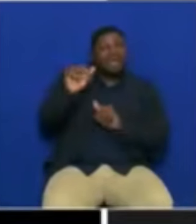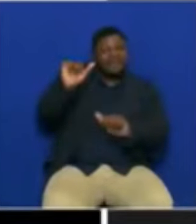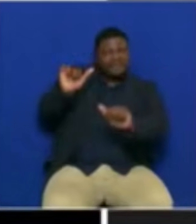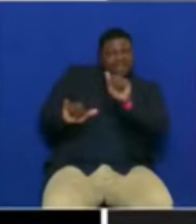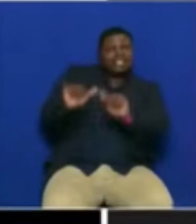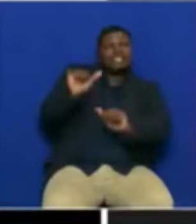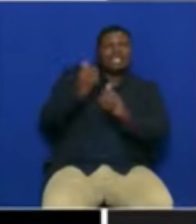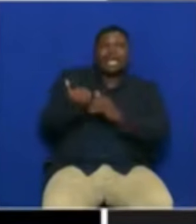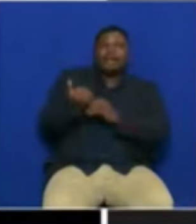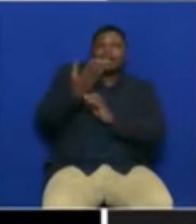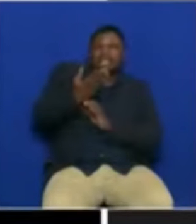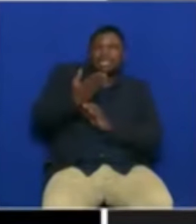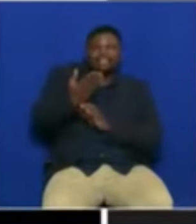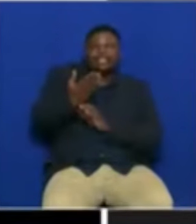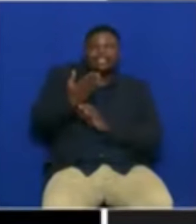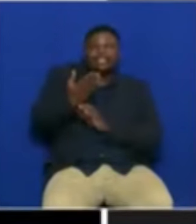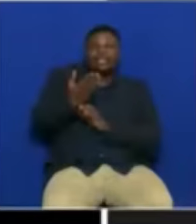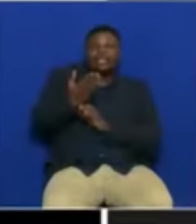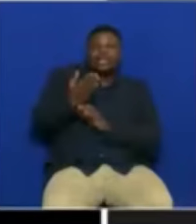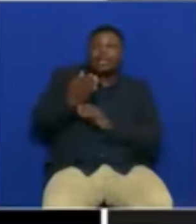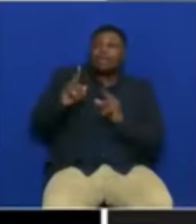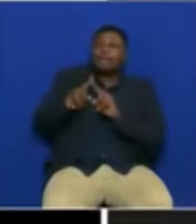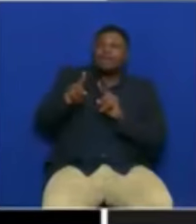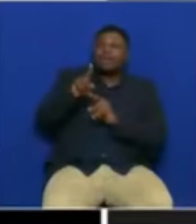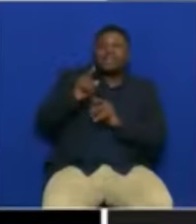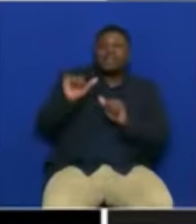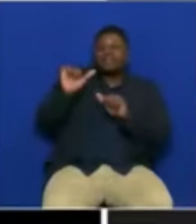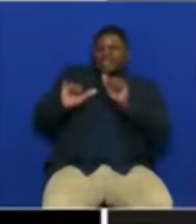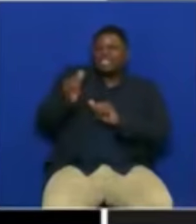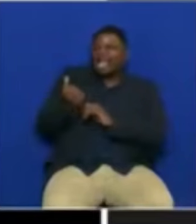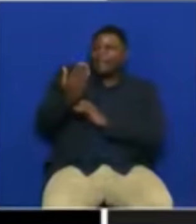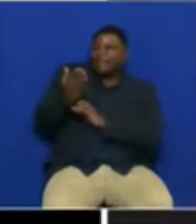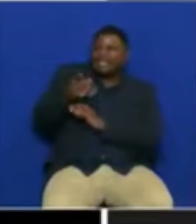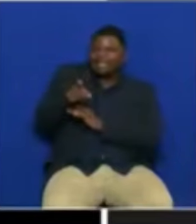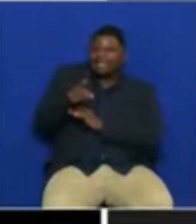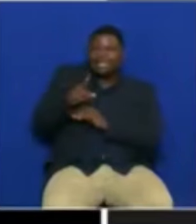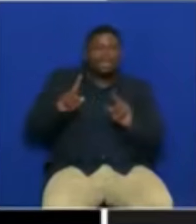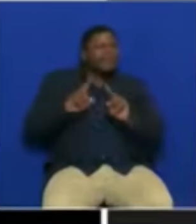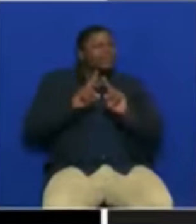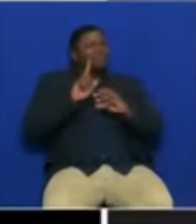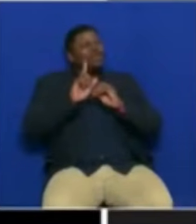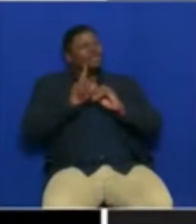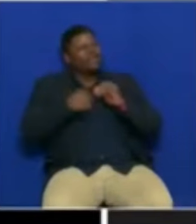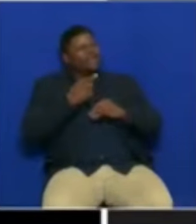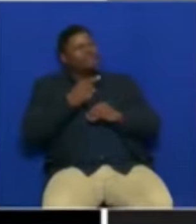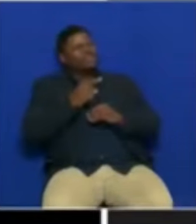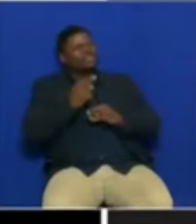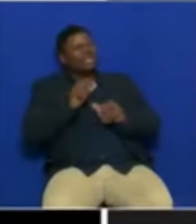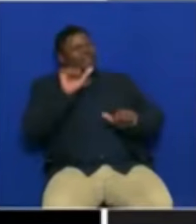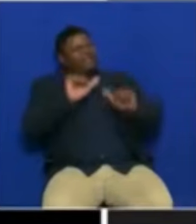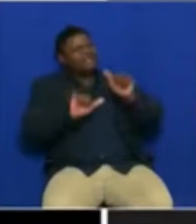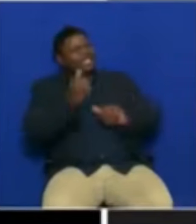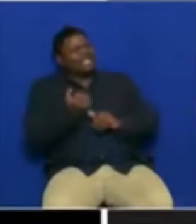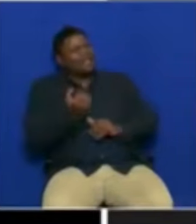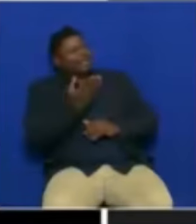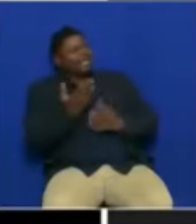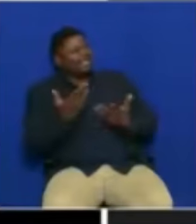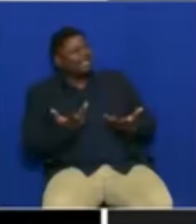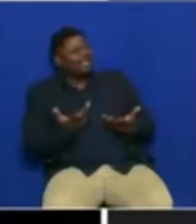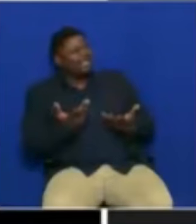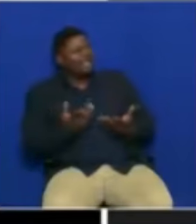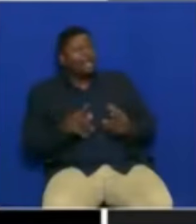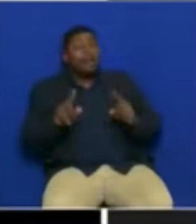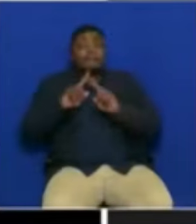What about the vetting application? That is to get it registered on the system. Okay, so the yes, part that resulting in